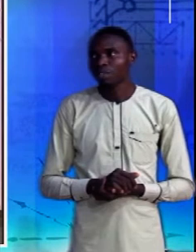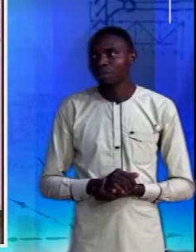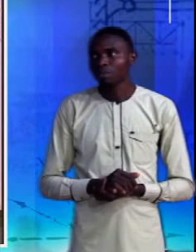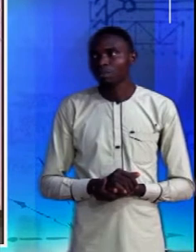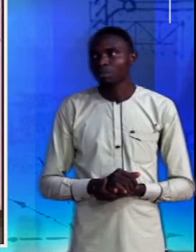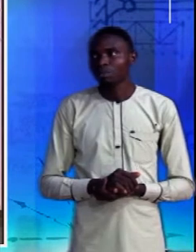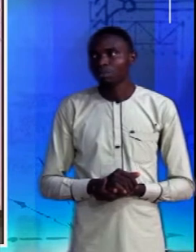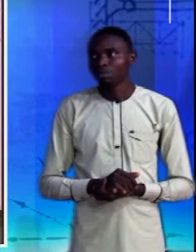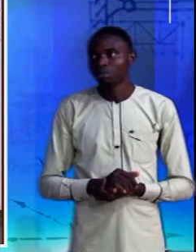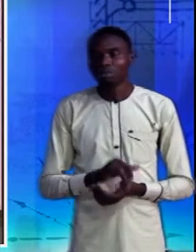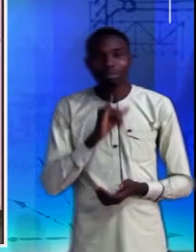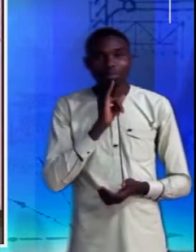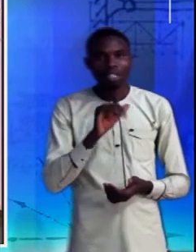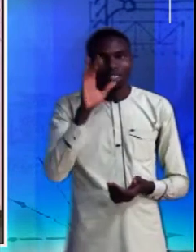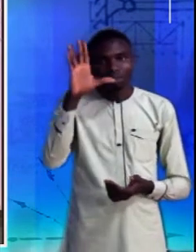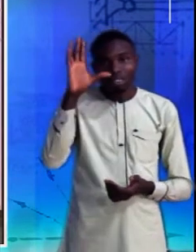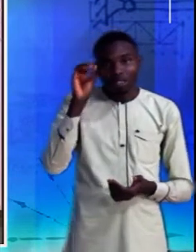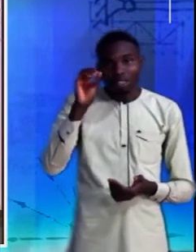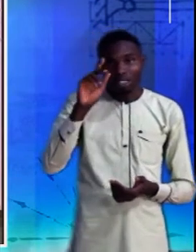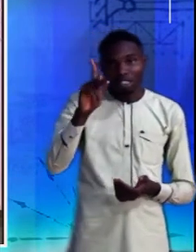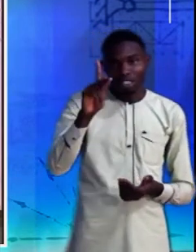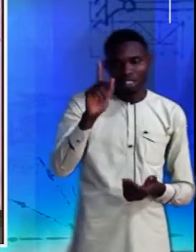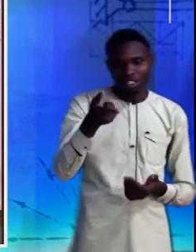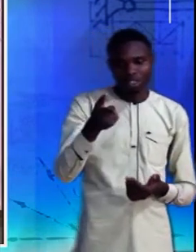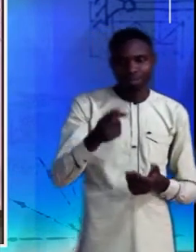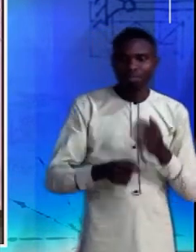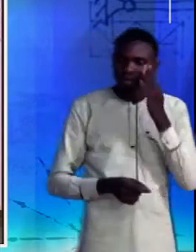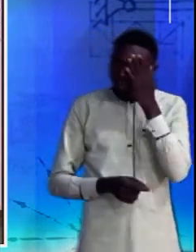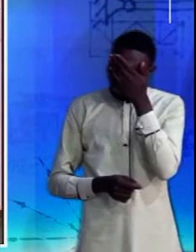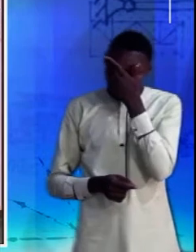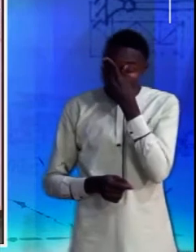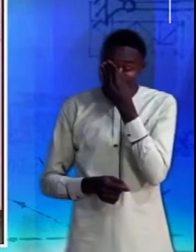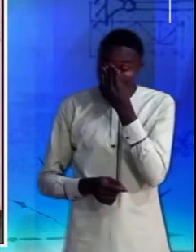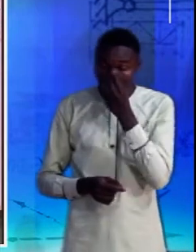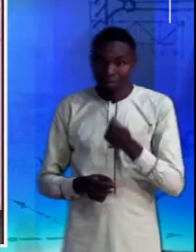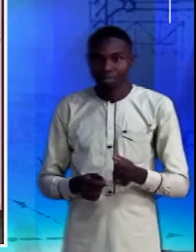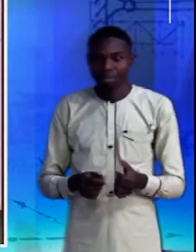go to the solution of the problem.